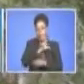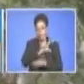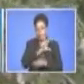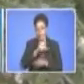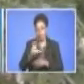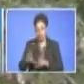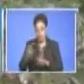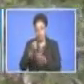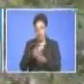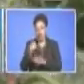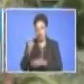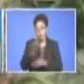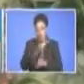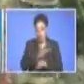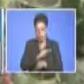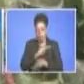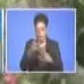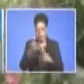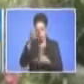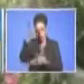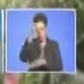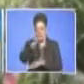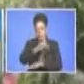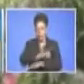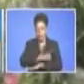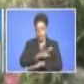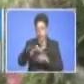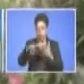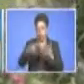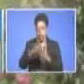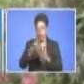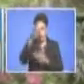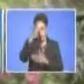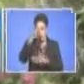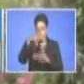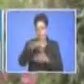and all fathers throughout the nation. C.S. Scatterly, ZNS Network News.